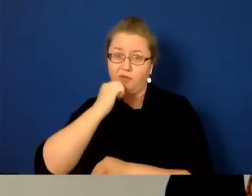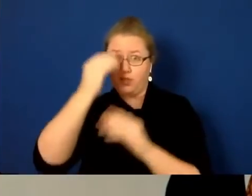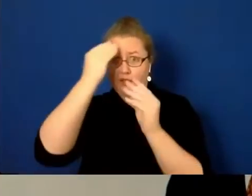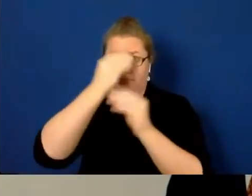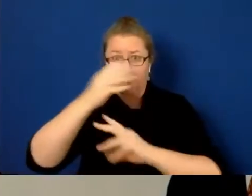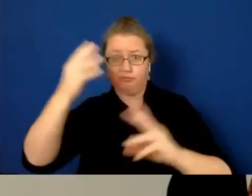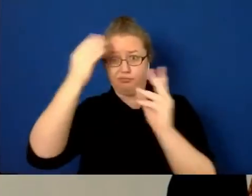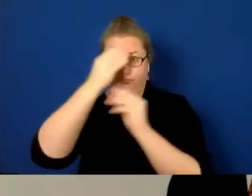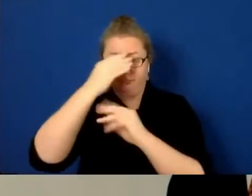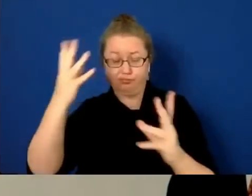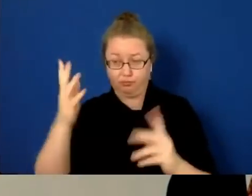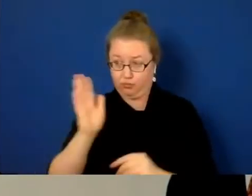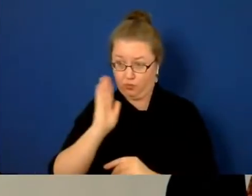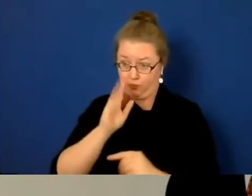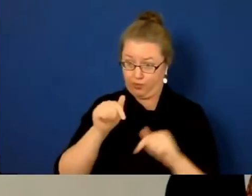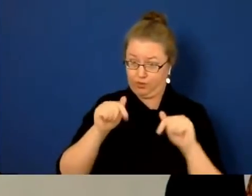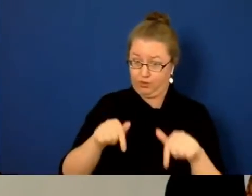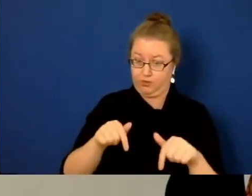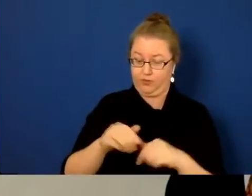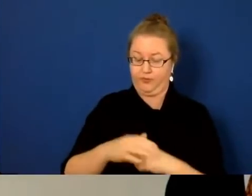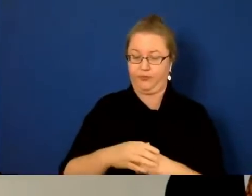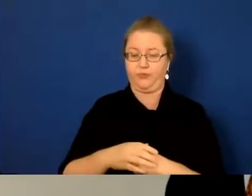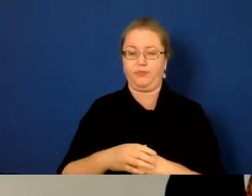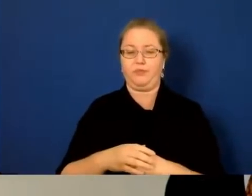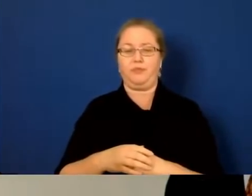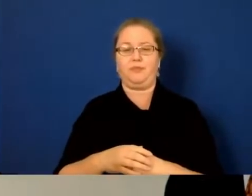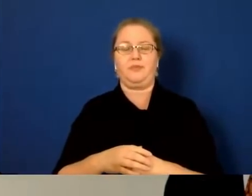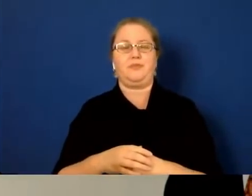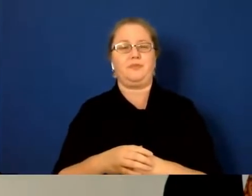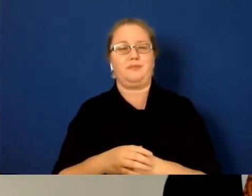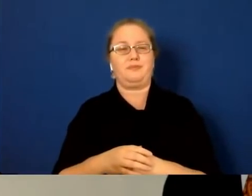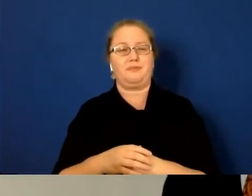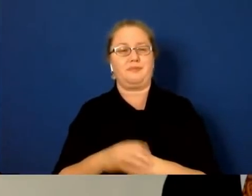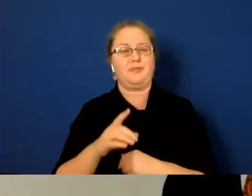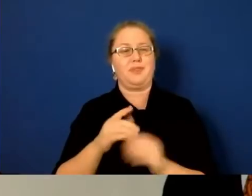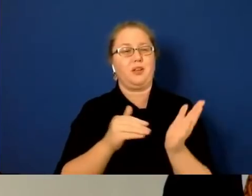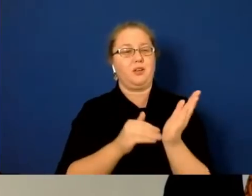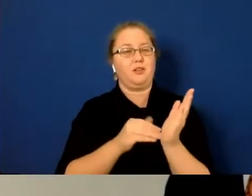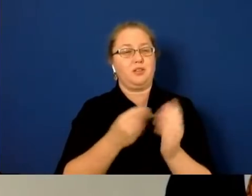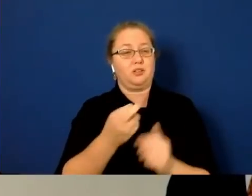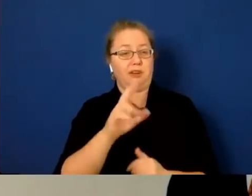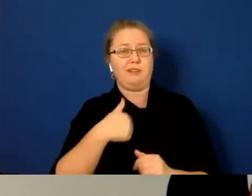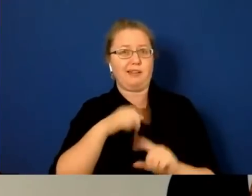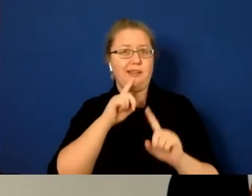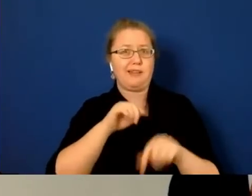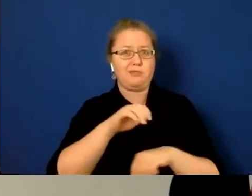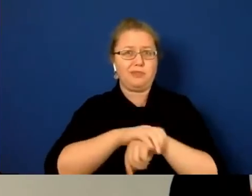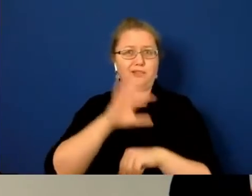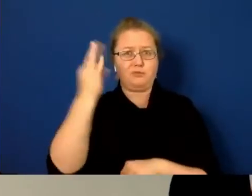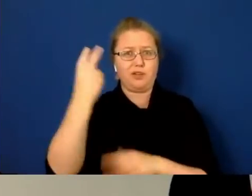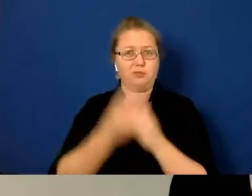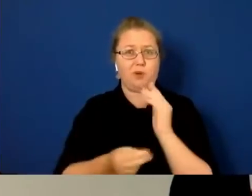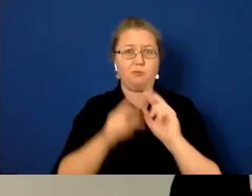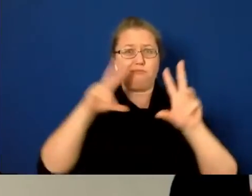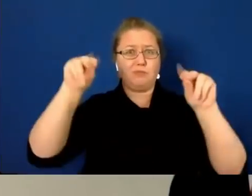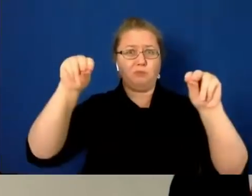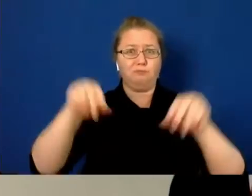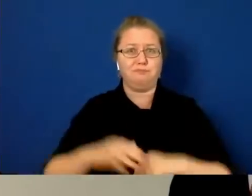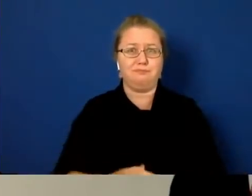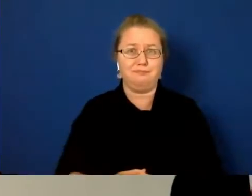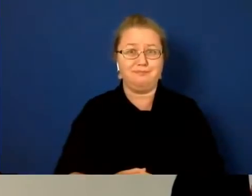Yes, please. This one will be for Dr. Henry, and if I could ask for Minister Dix to answer in French as well, that would be